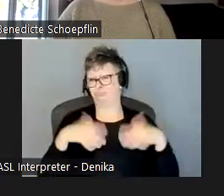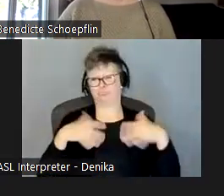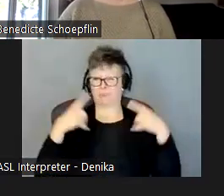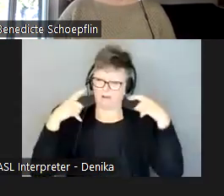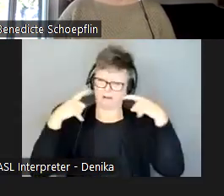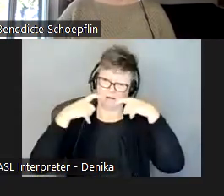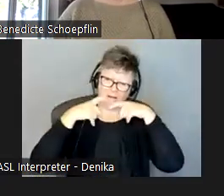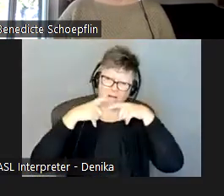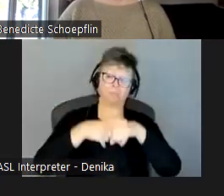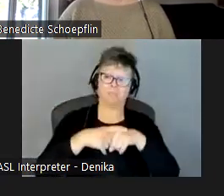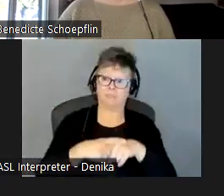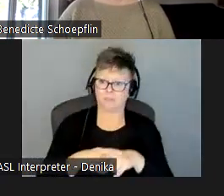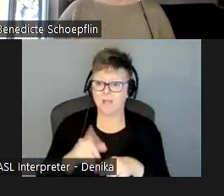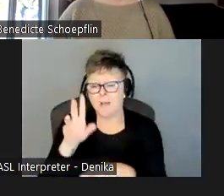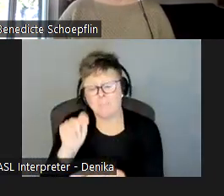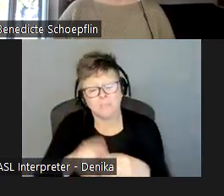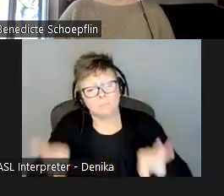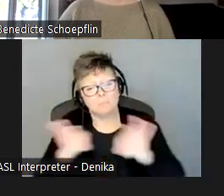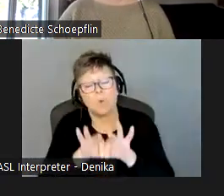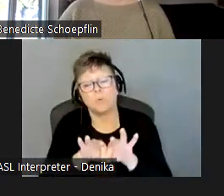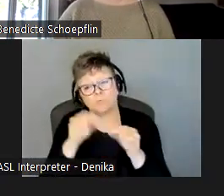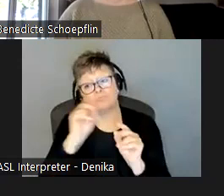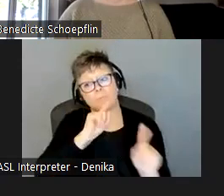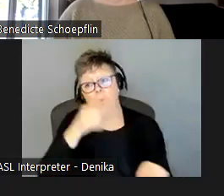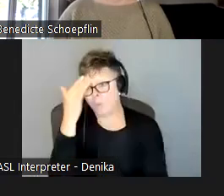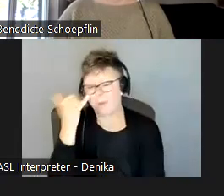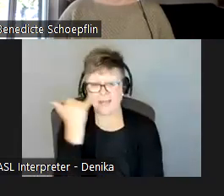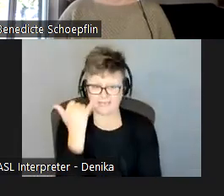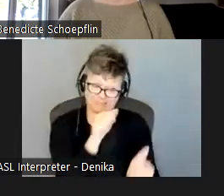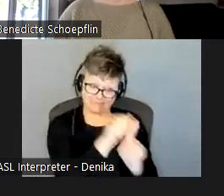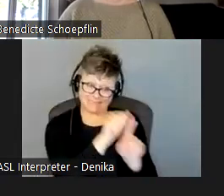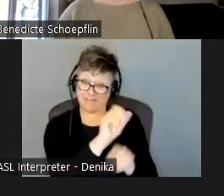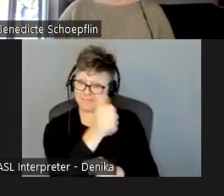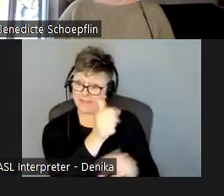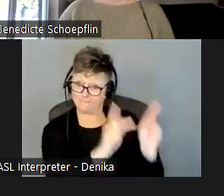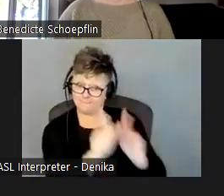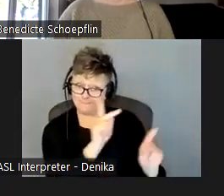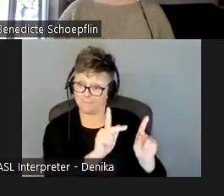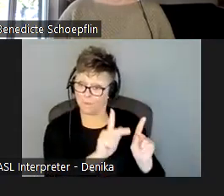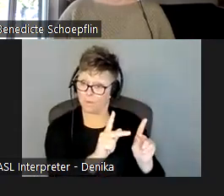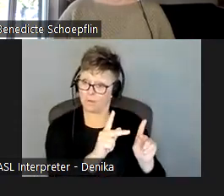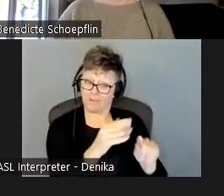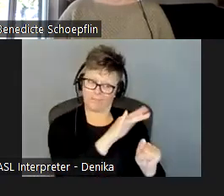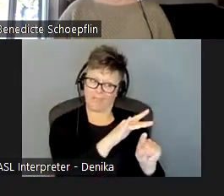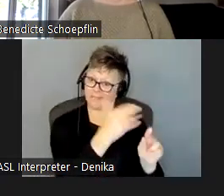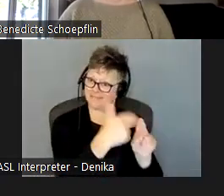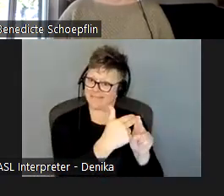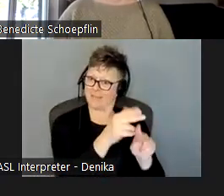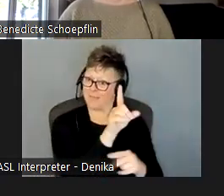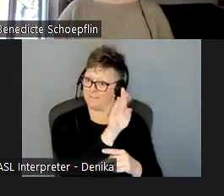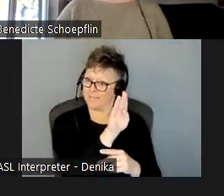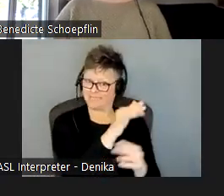if one person has been scamming 10 people and there's linkages on our database for all these 10 people, then it may